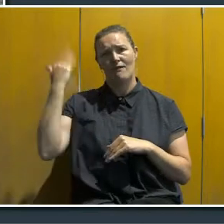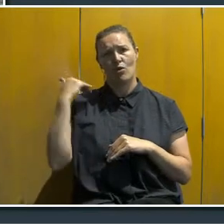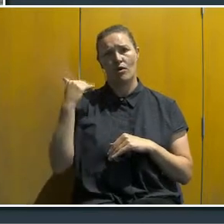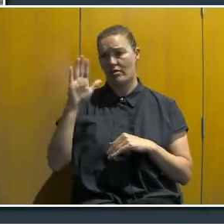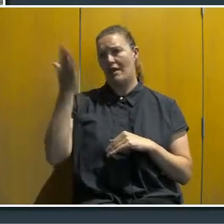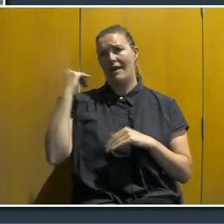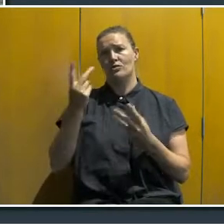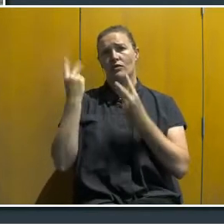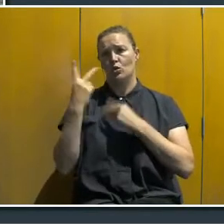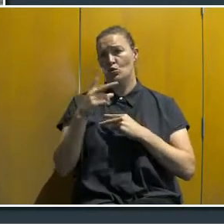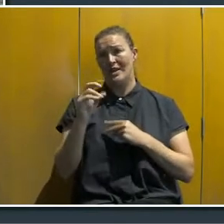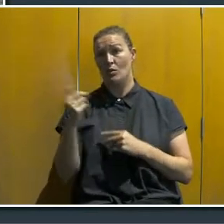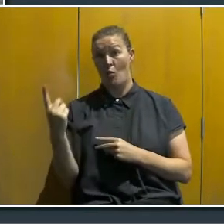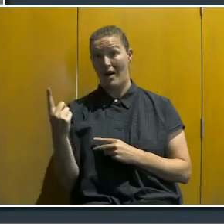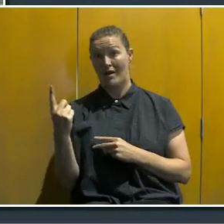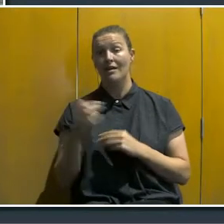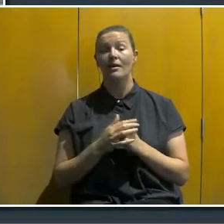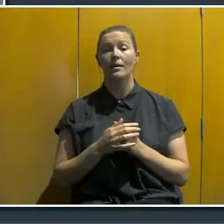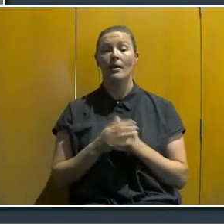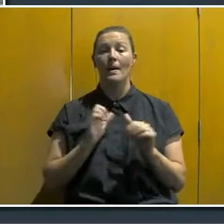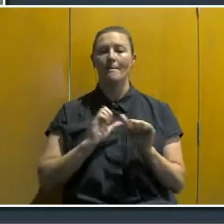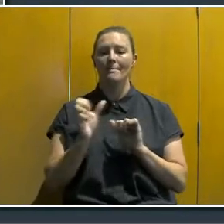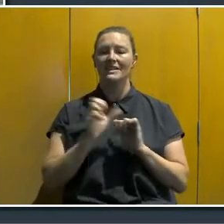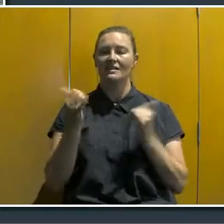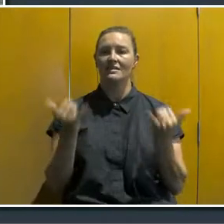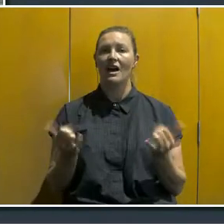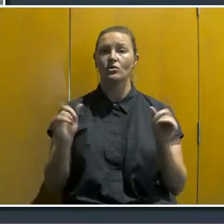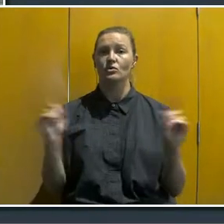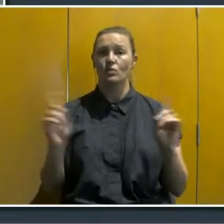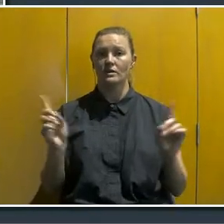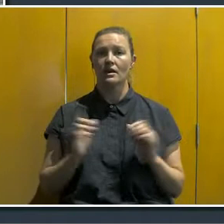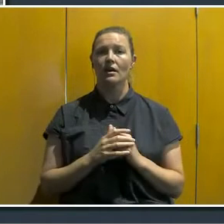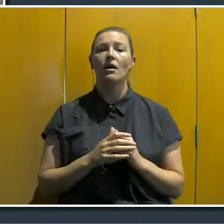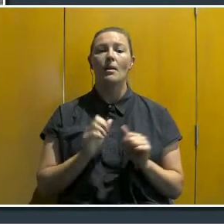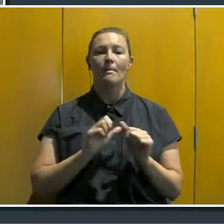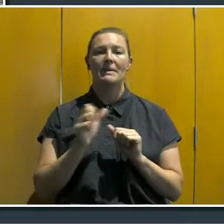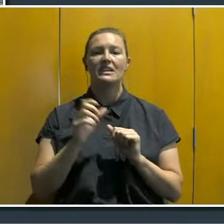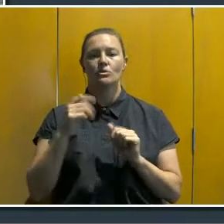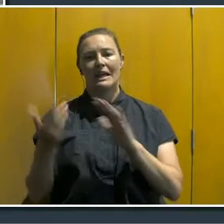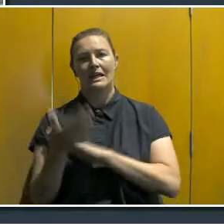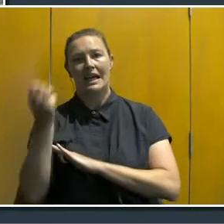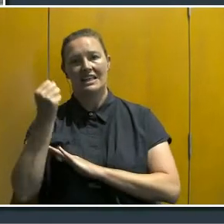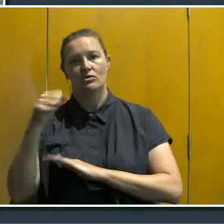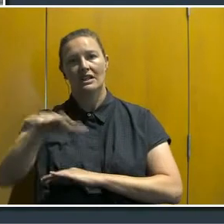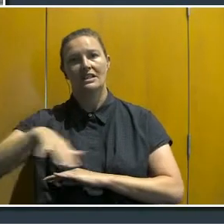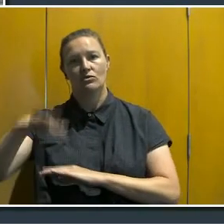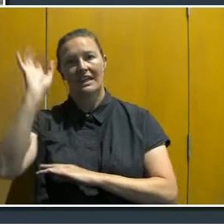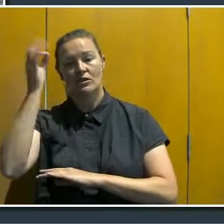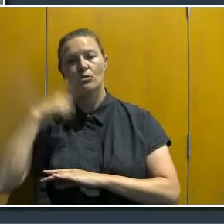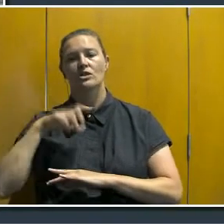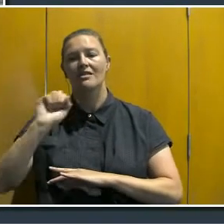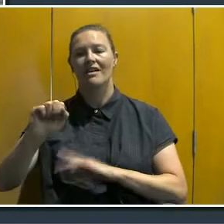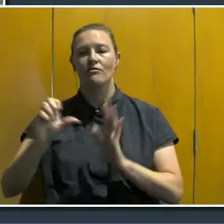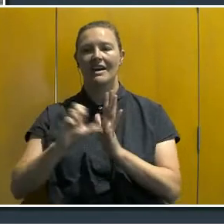2001, we would be far better off under the current proposals to be administered by the Hastings District Council, given their rating